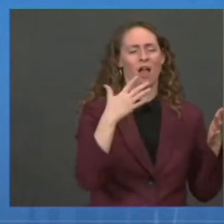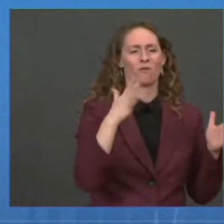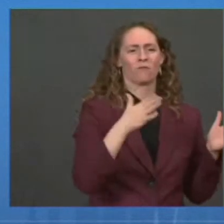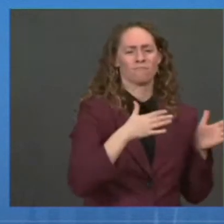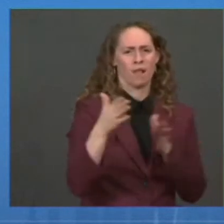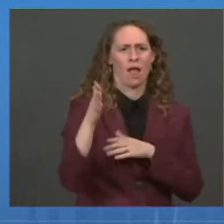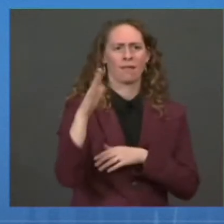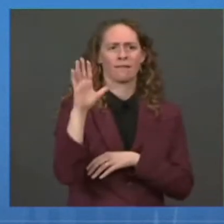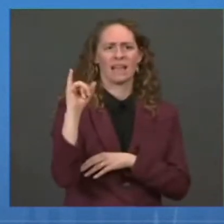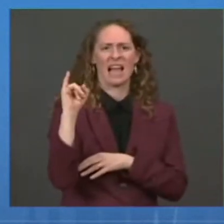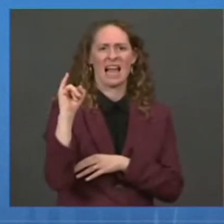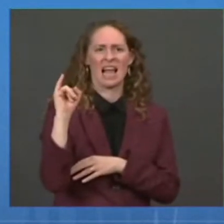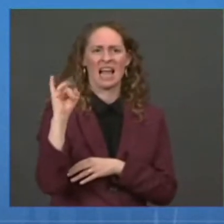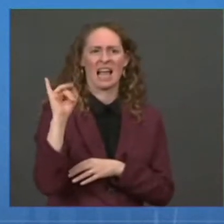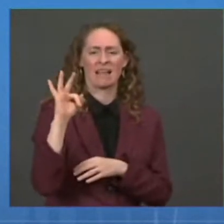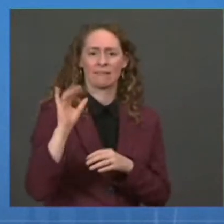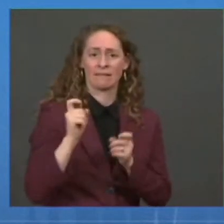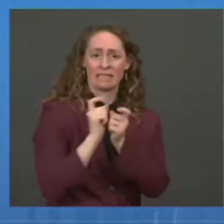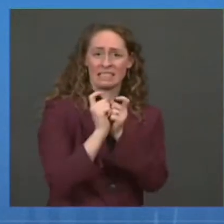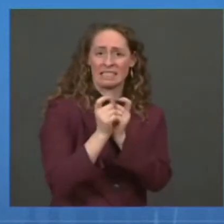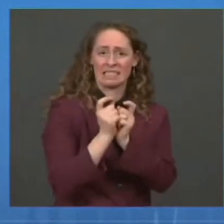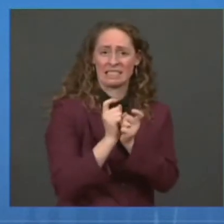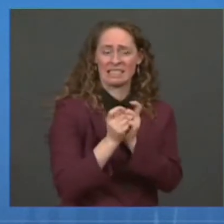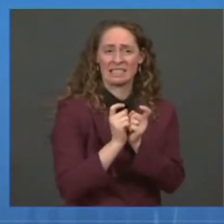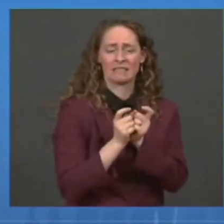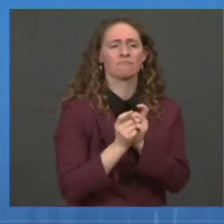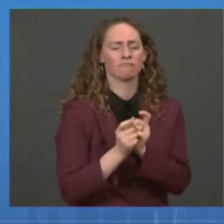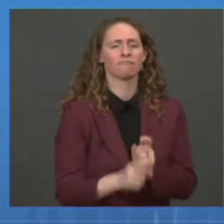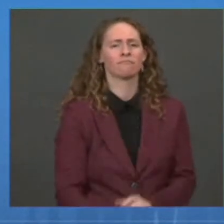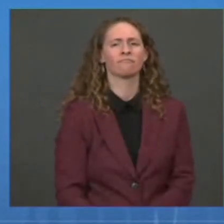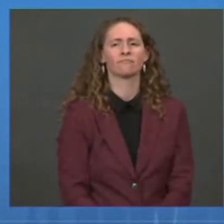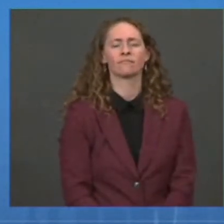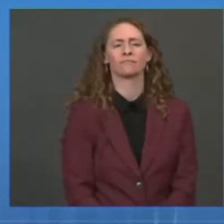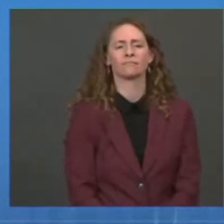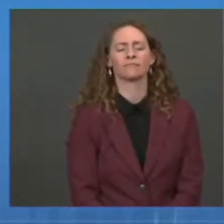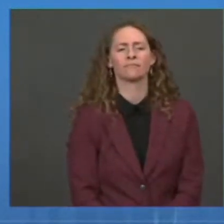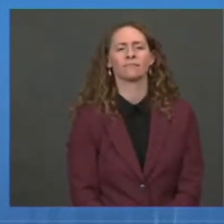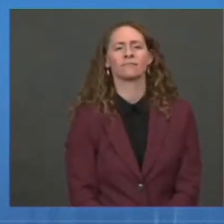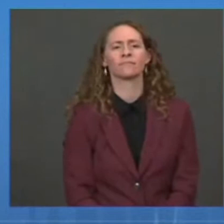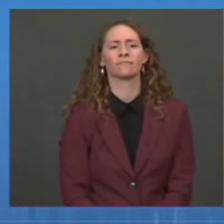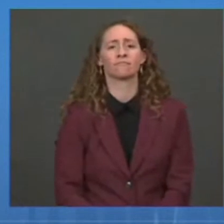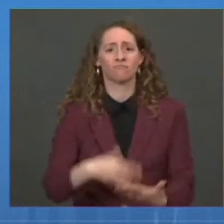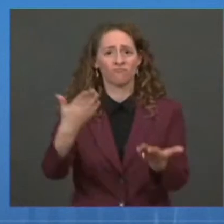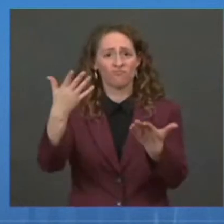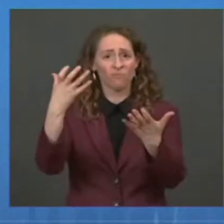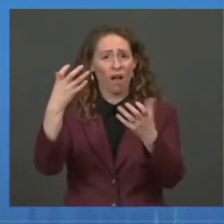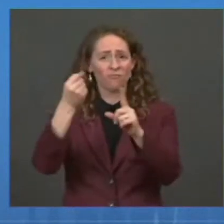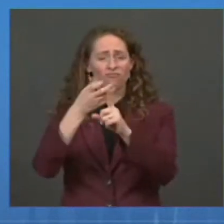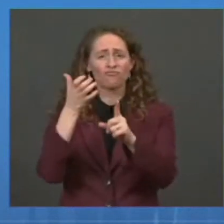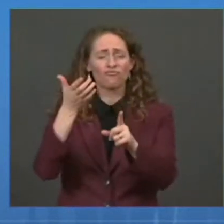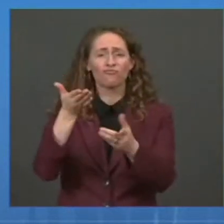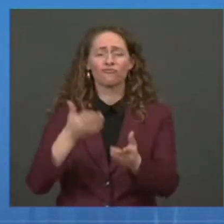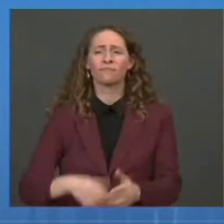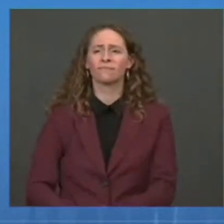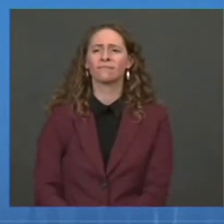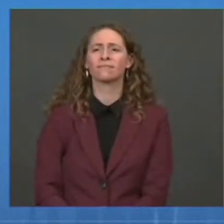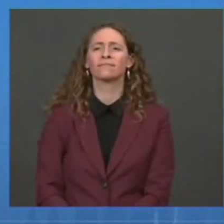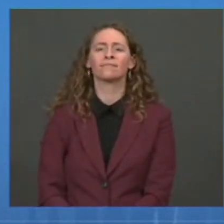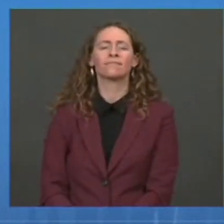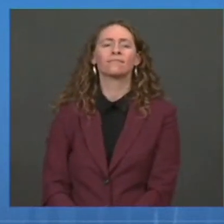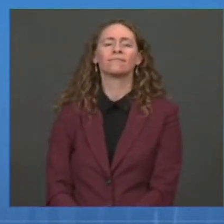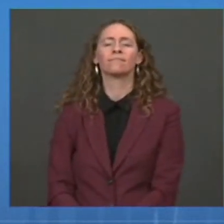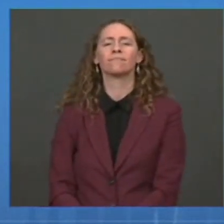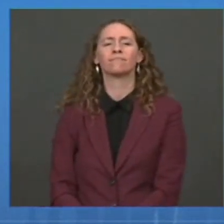the vaccine. But it is very much a contingency plan. Dr. Fauci? Yeah, Meg, so the situation is